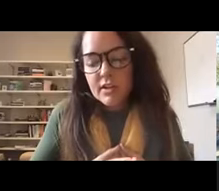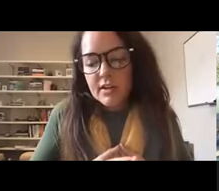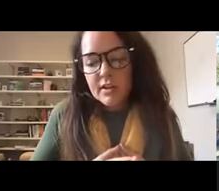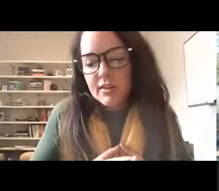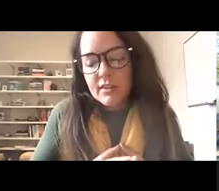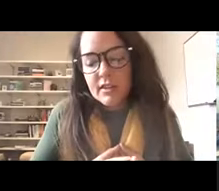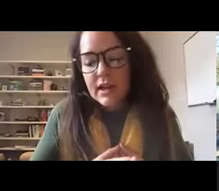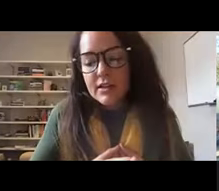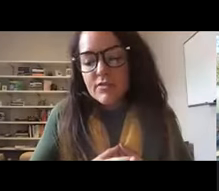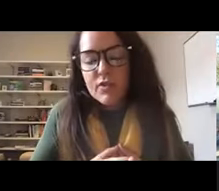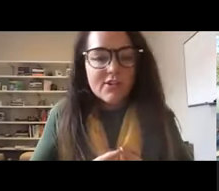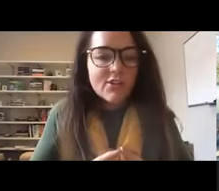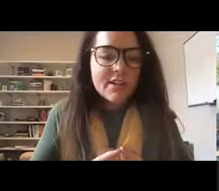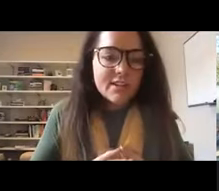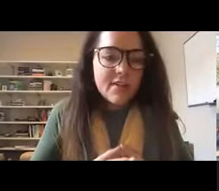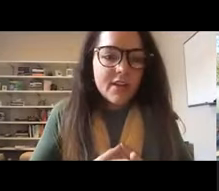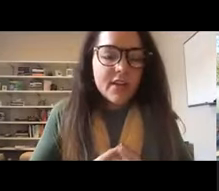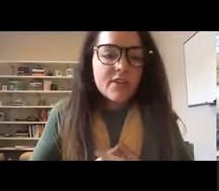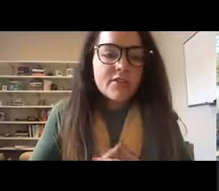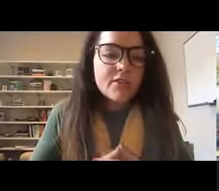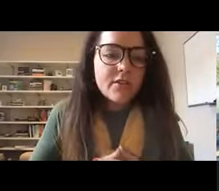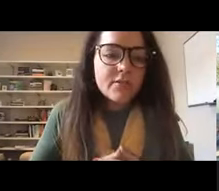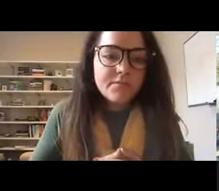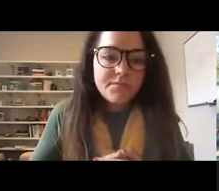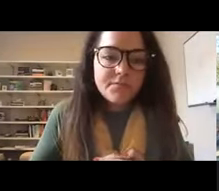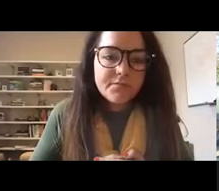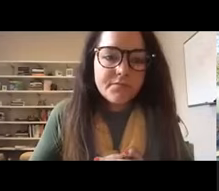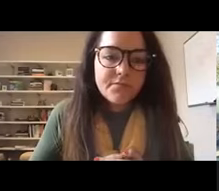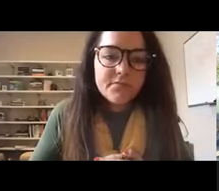domination in the last 470 years or so.